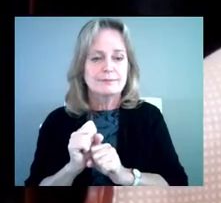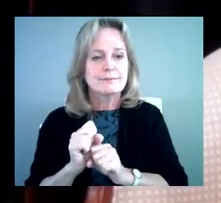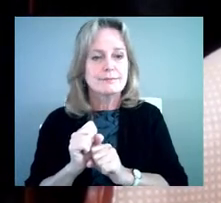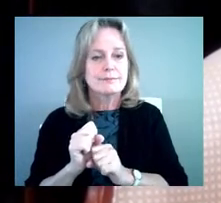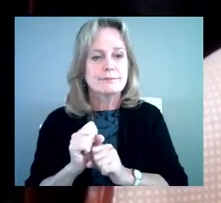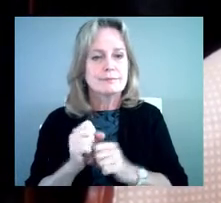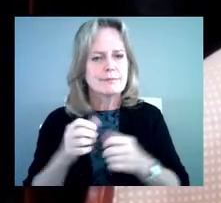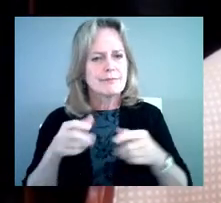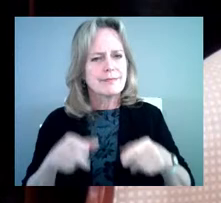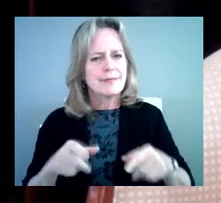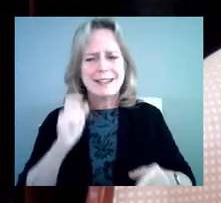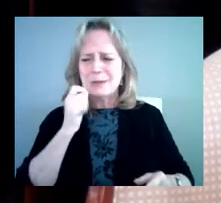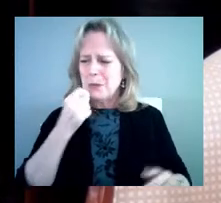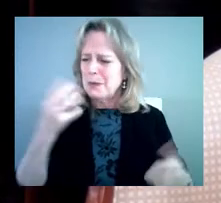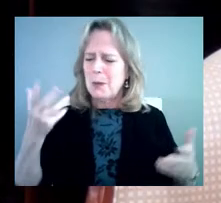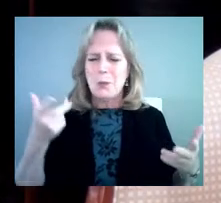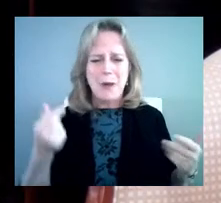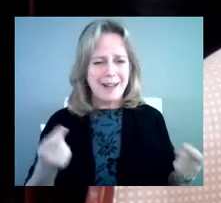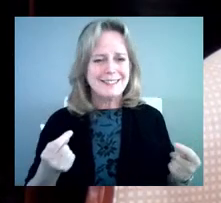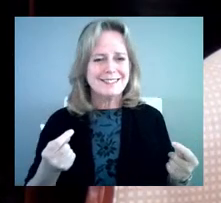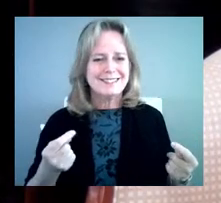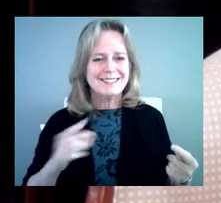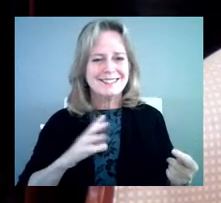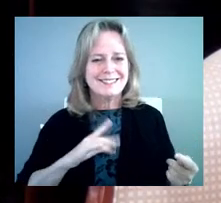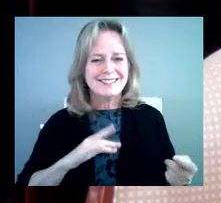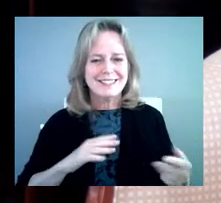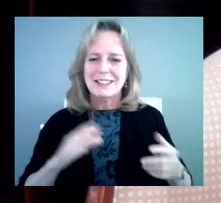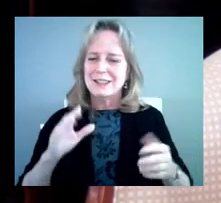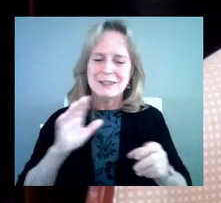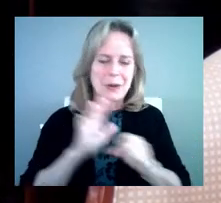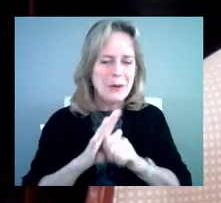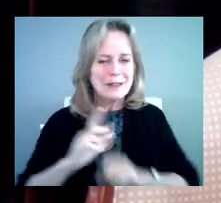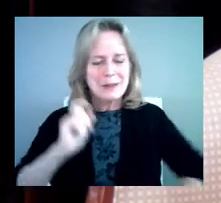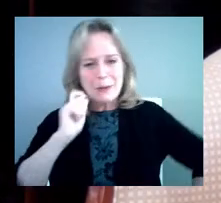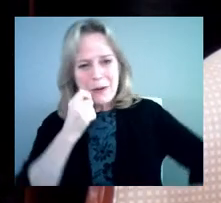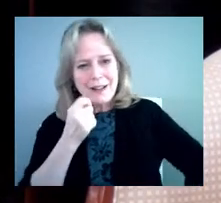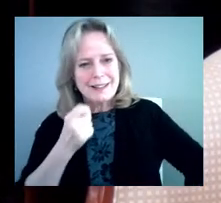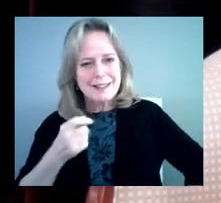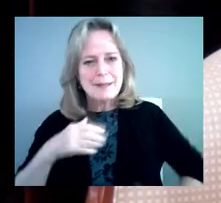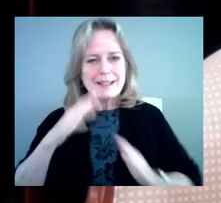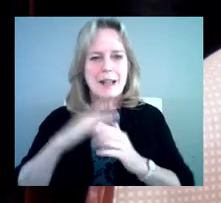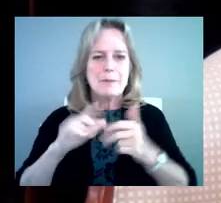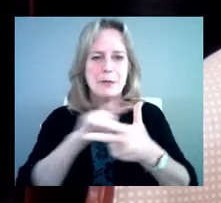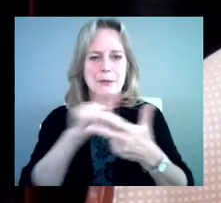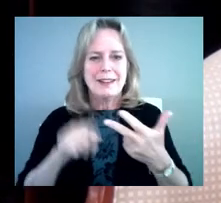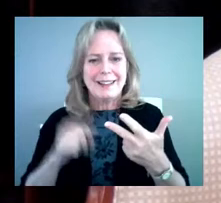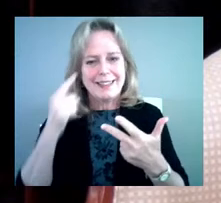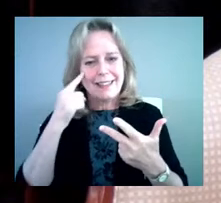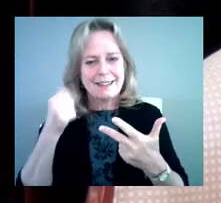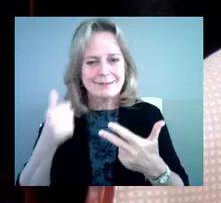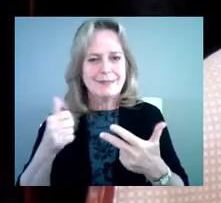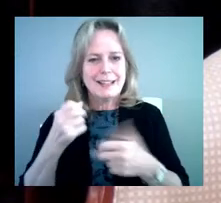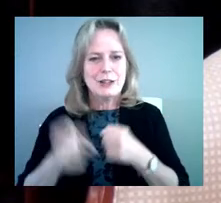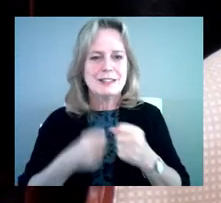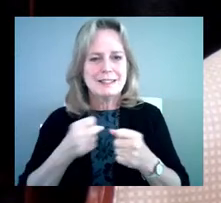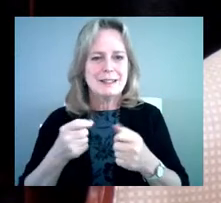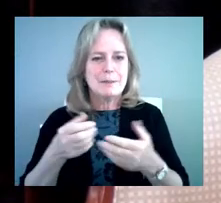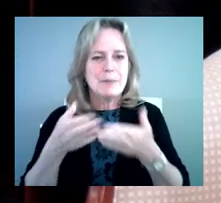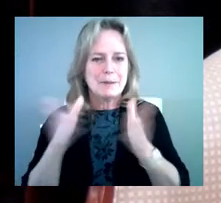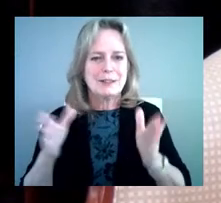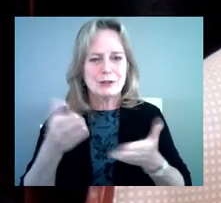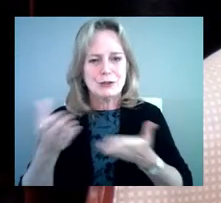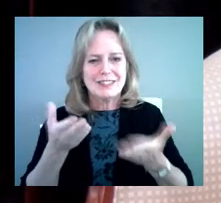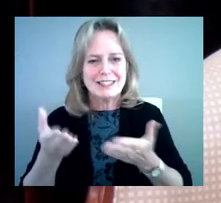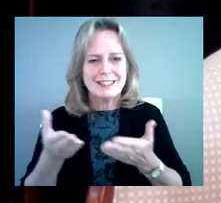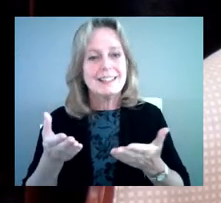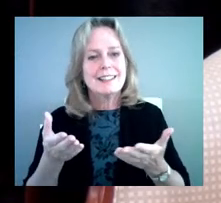Is this cool or what? Yes. Totally cool. In my top three, I think, in my years as public service. I